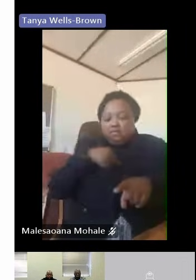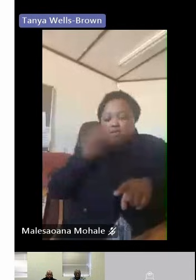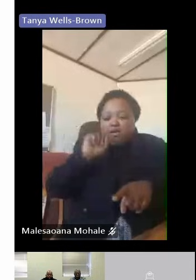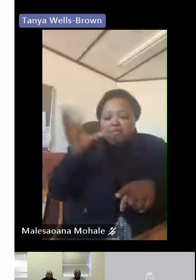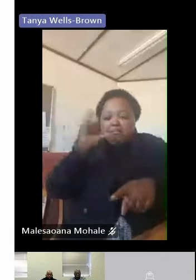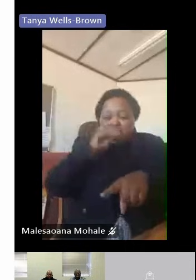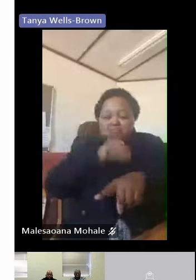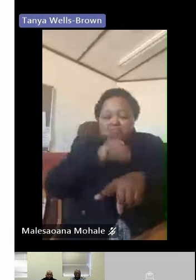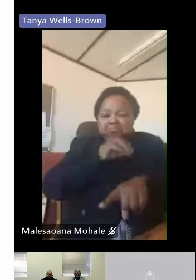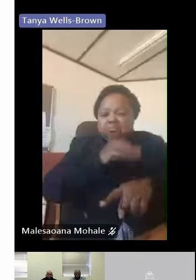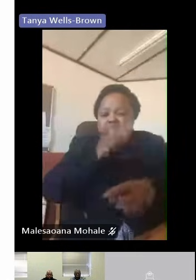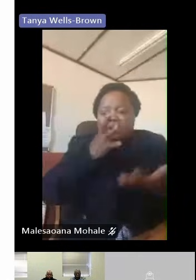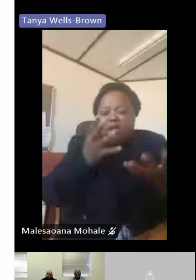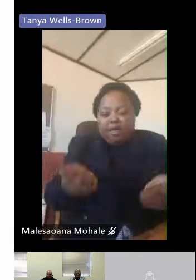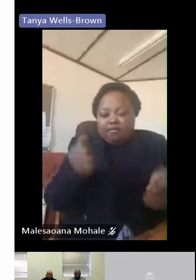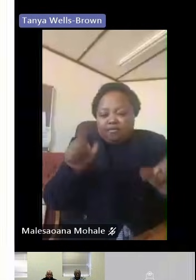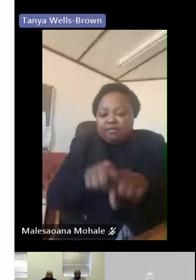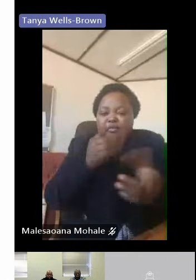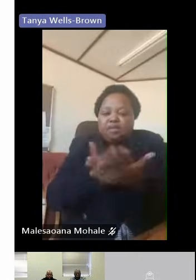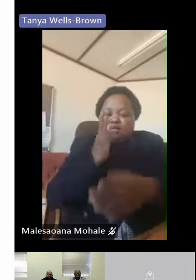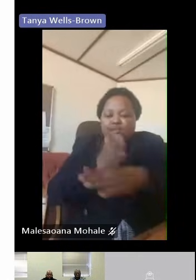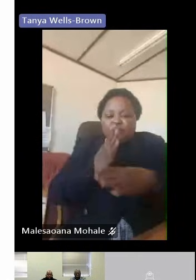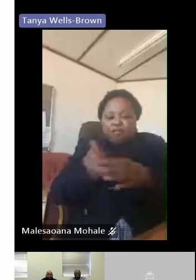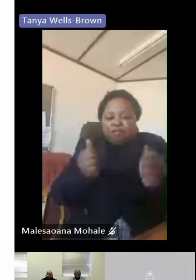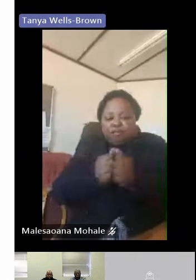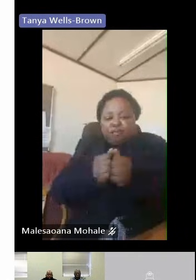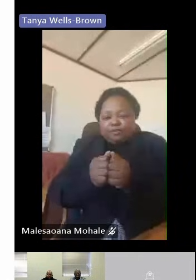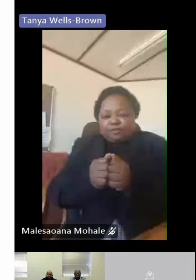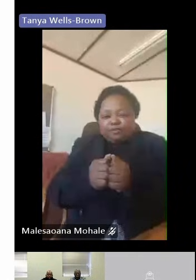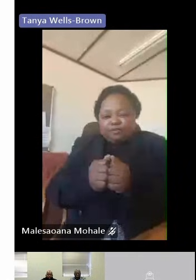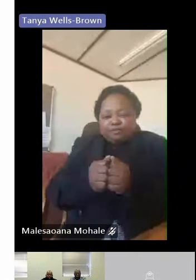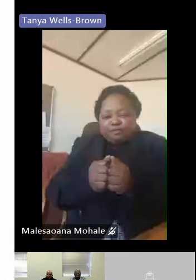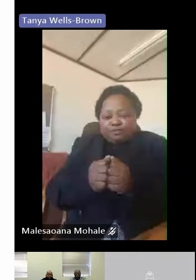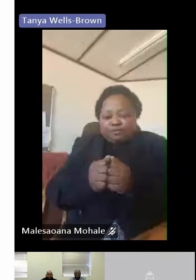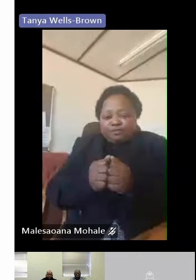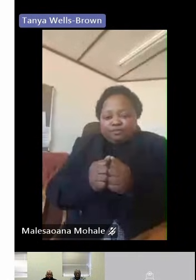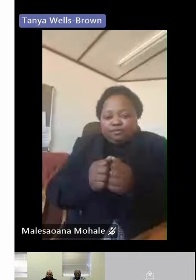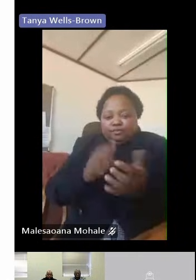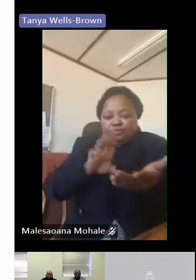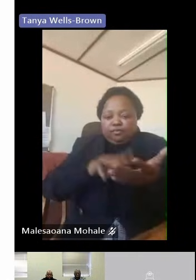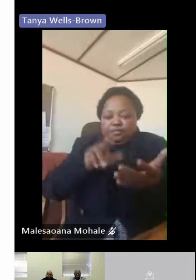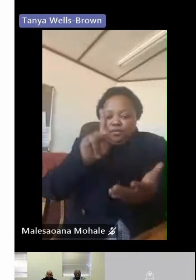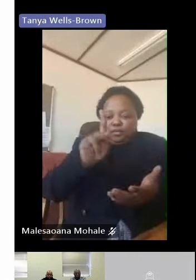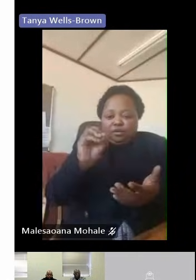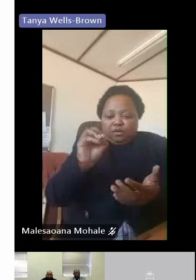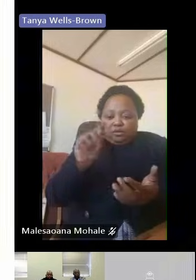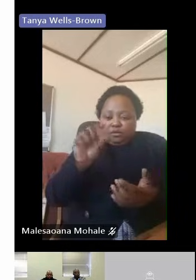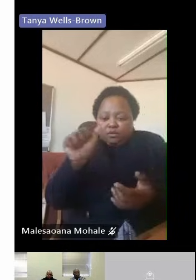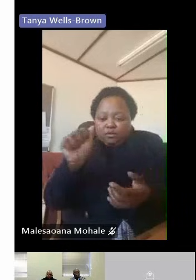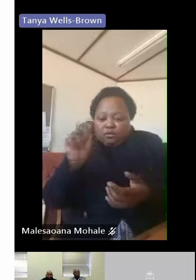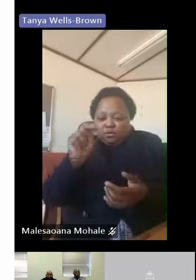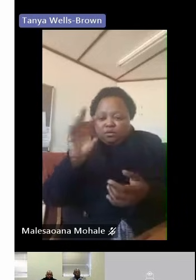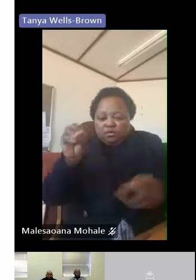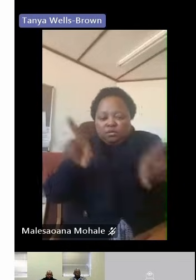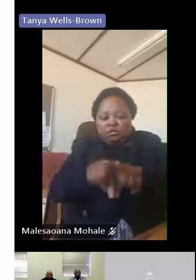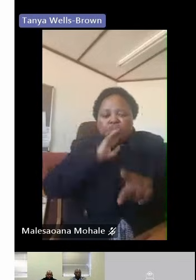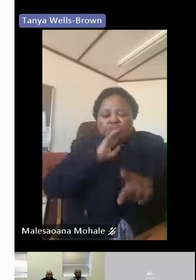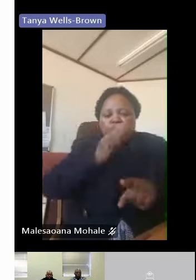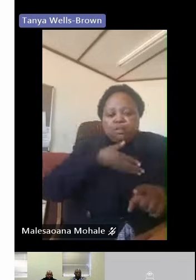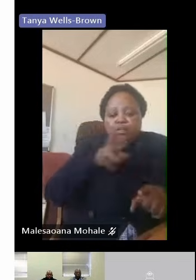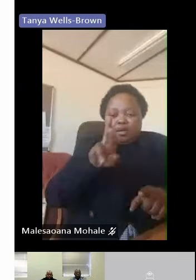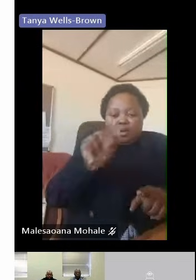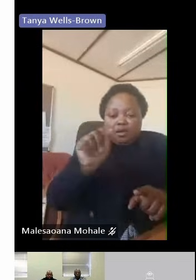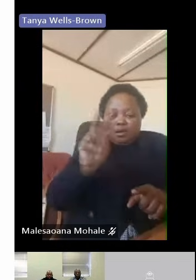oversight by Mematatu Kotzano from the Ministry of Health and Ndeti Ramakweli, who is on the